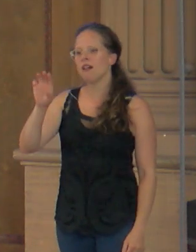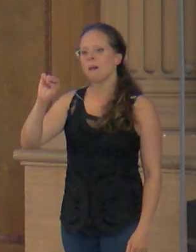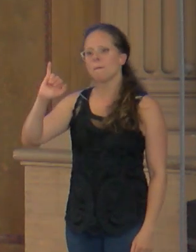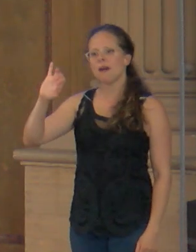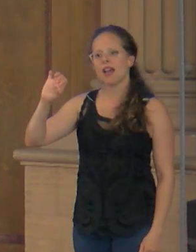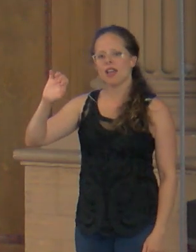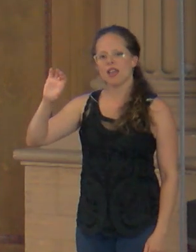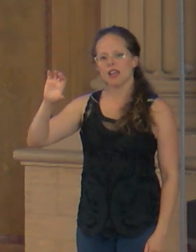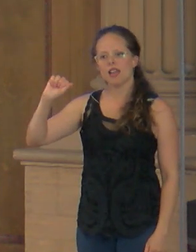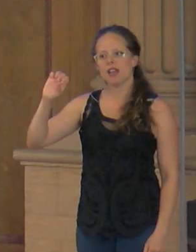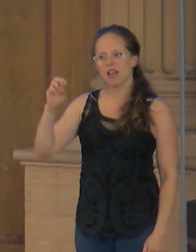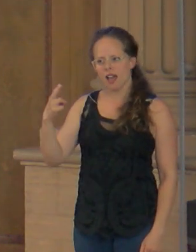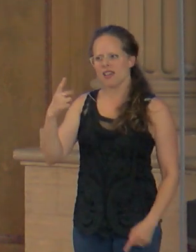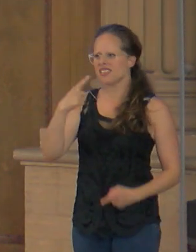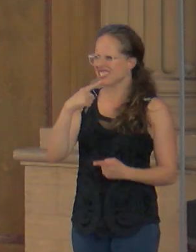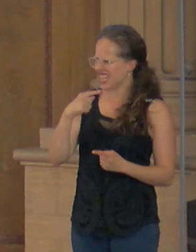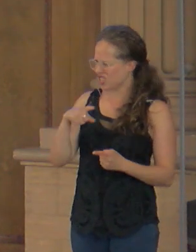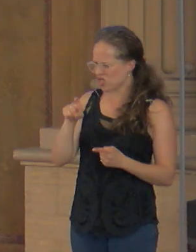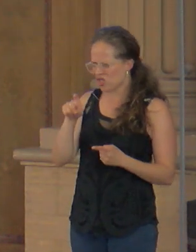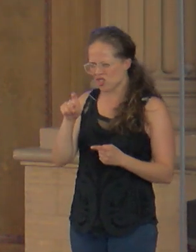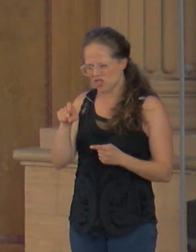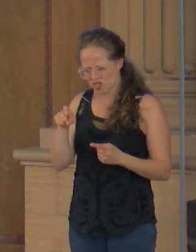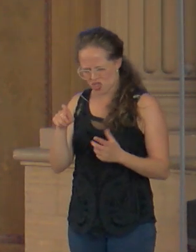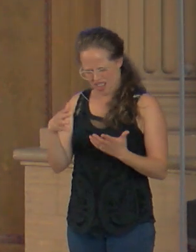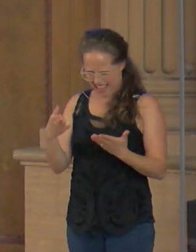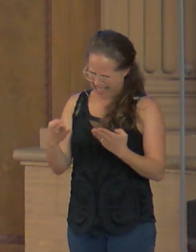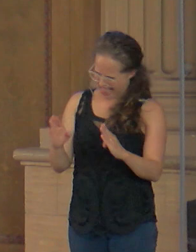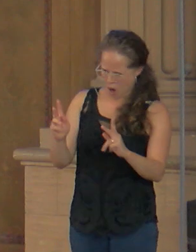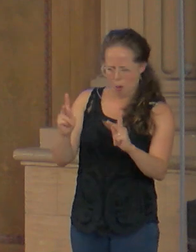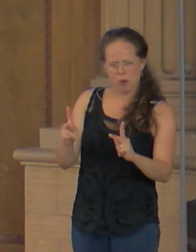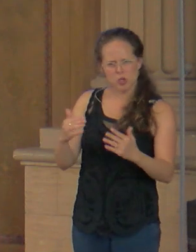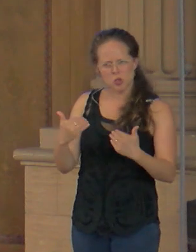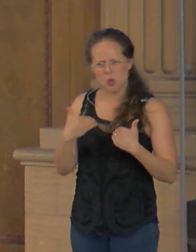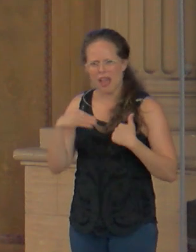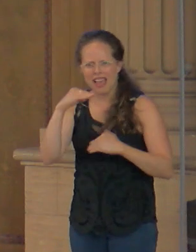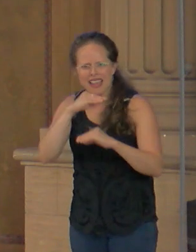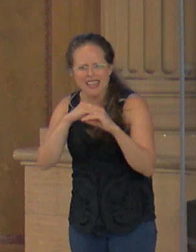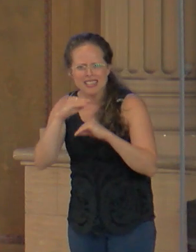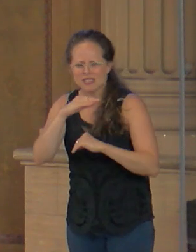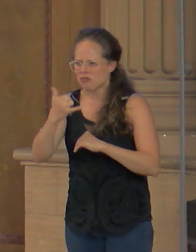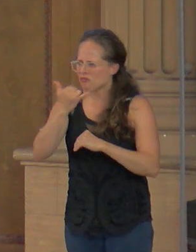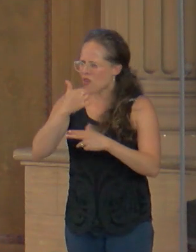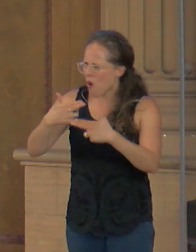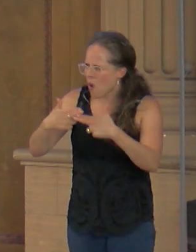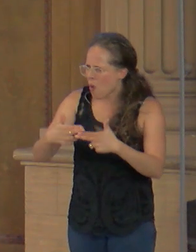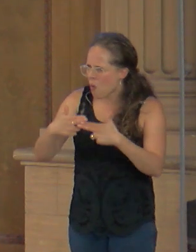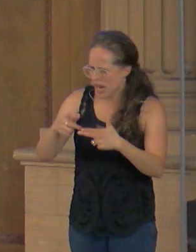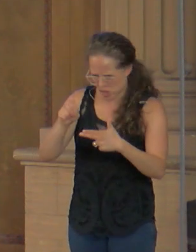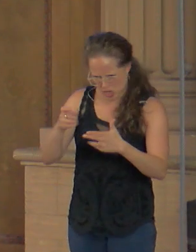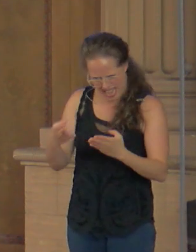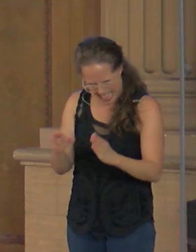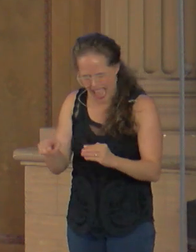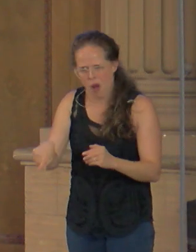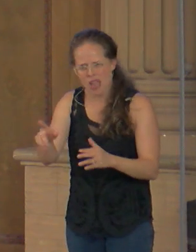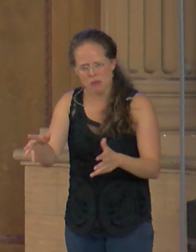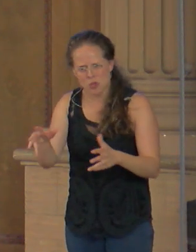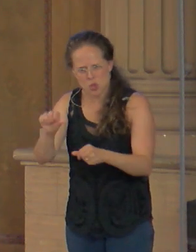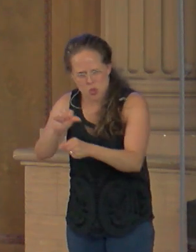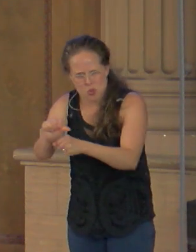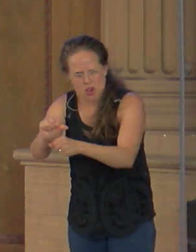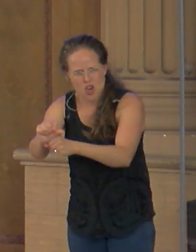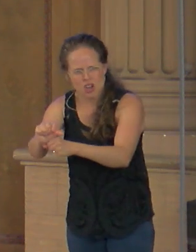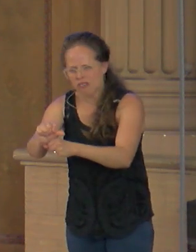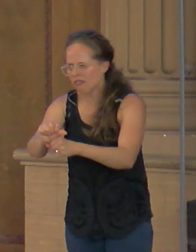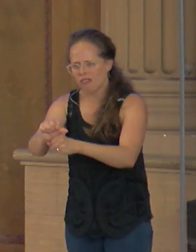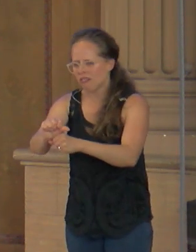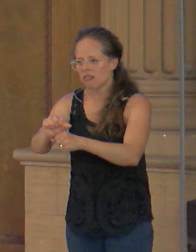I acquit the man with wicked scales and with a bag of deceitful weights?" God is really concerned about this